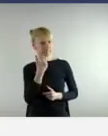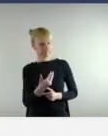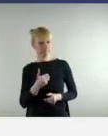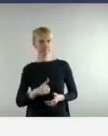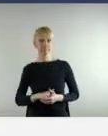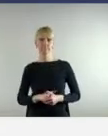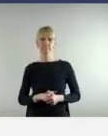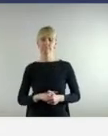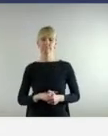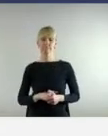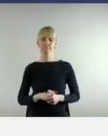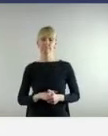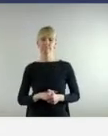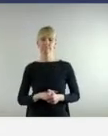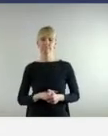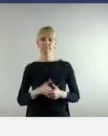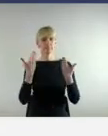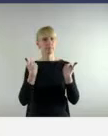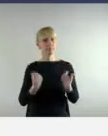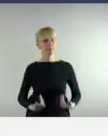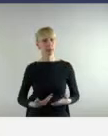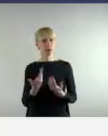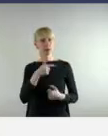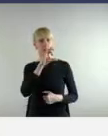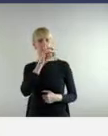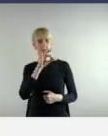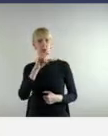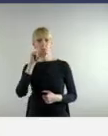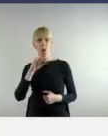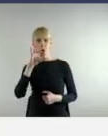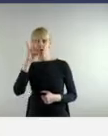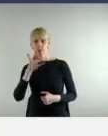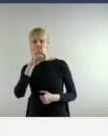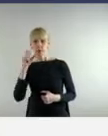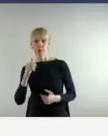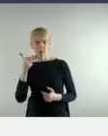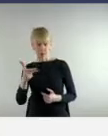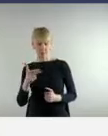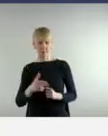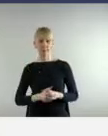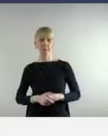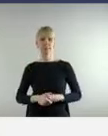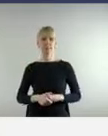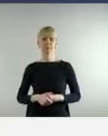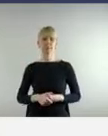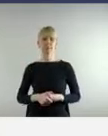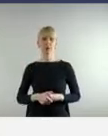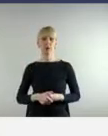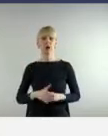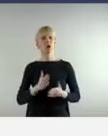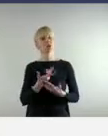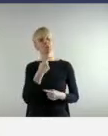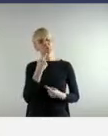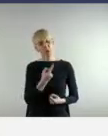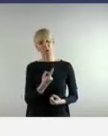crisis. My name is Sigurd Paulsen, as you mentioned, and I'm going to say something about how we